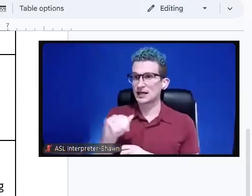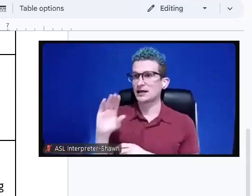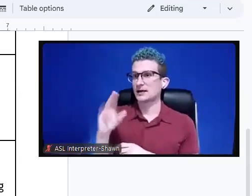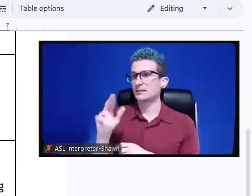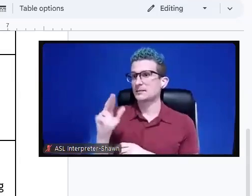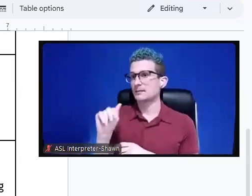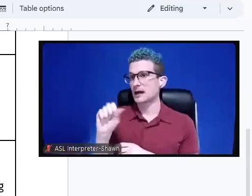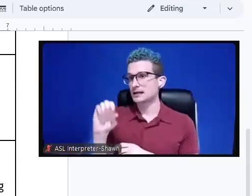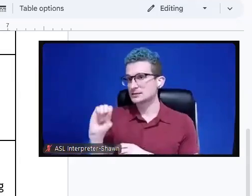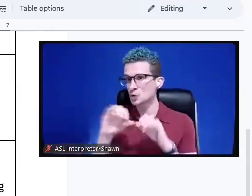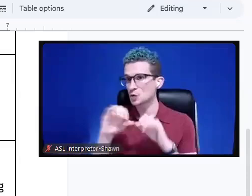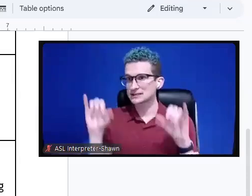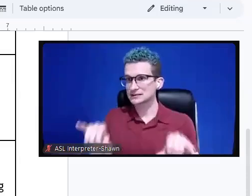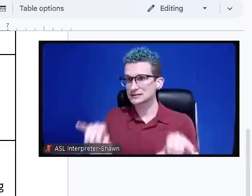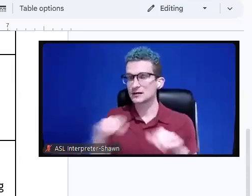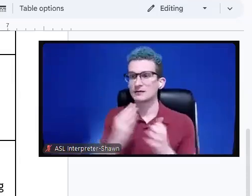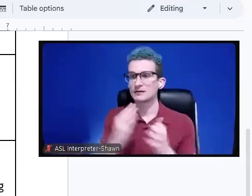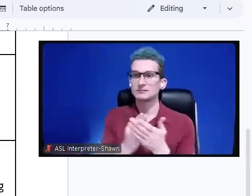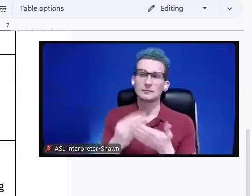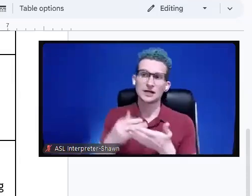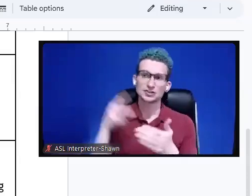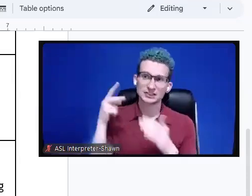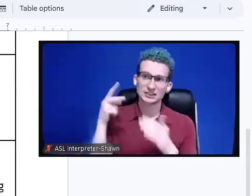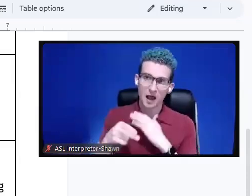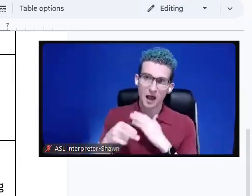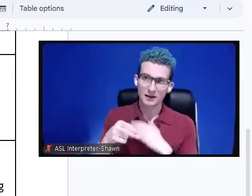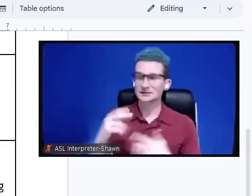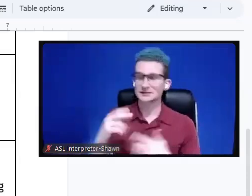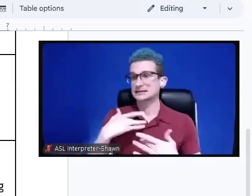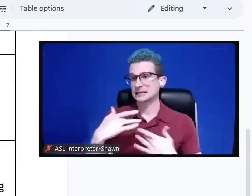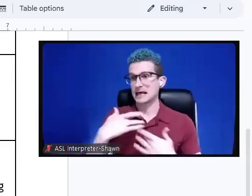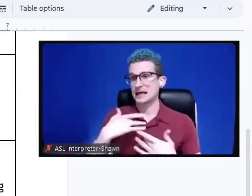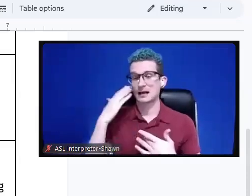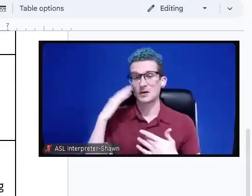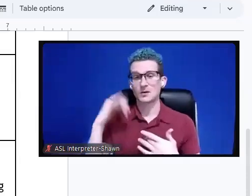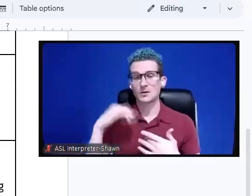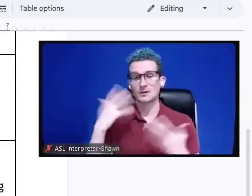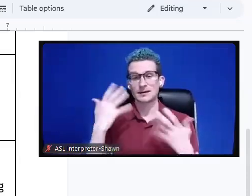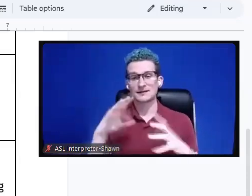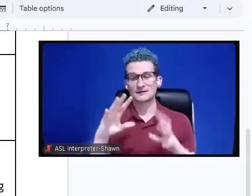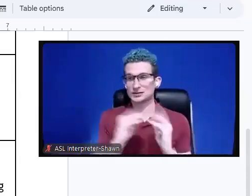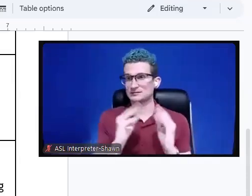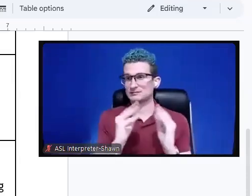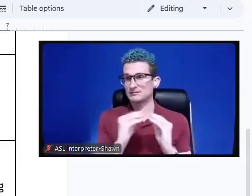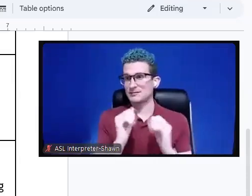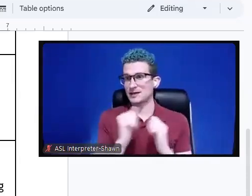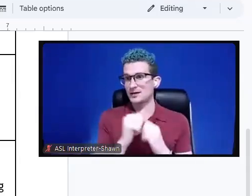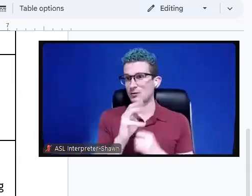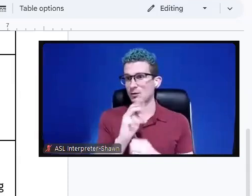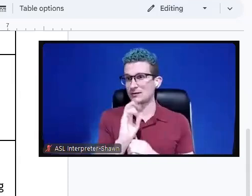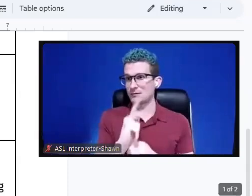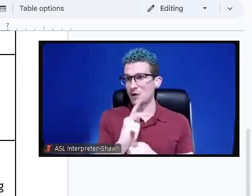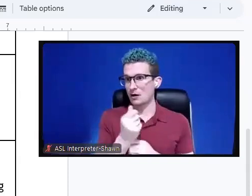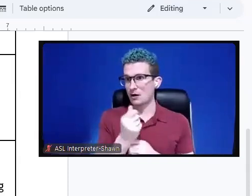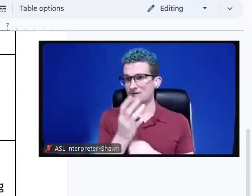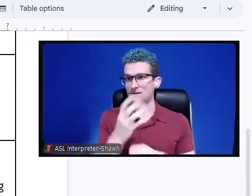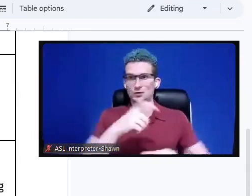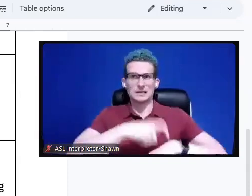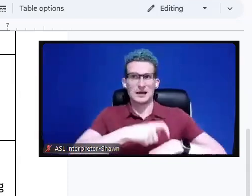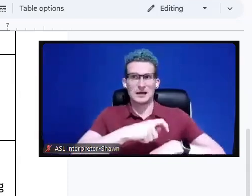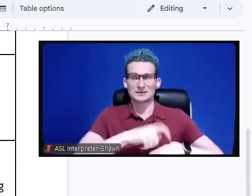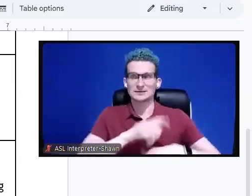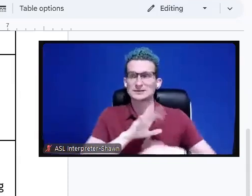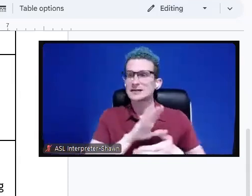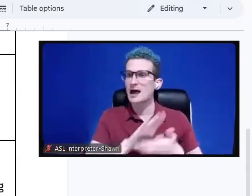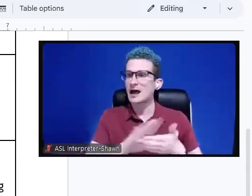know that we've met with Mari a few times, and it's cool to have the BHA walking in, some